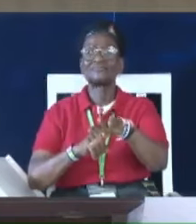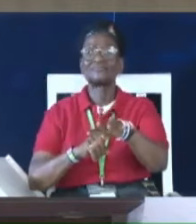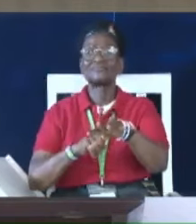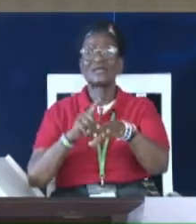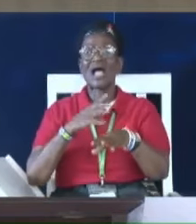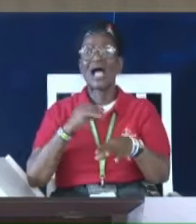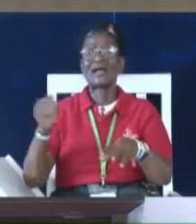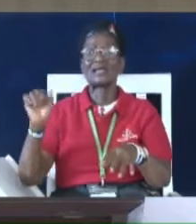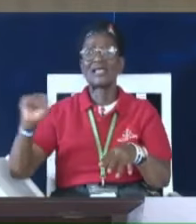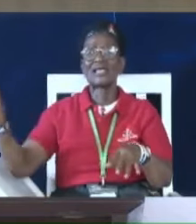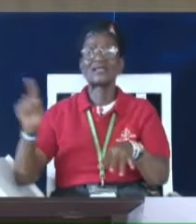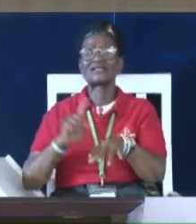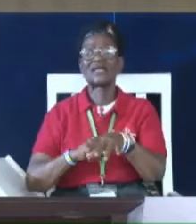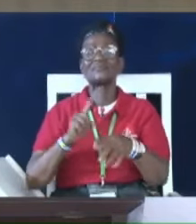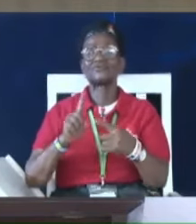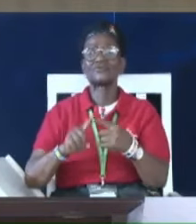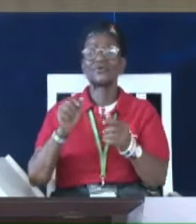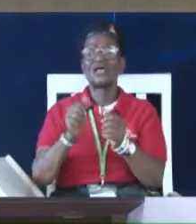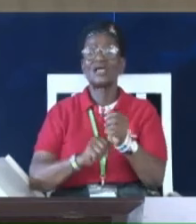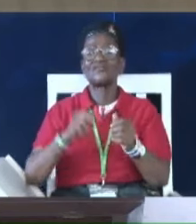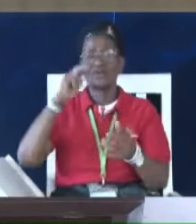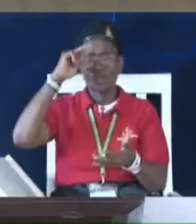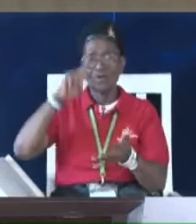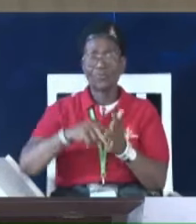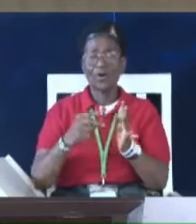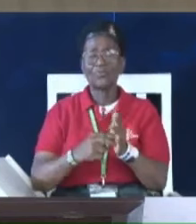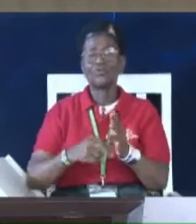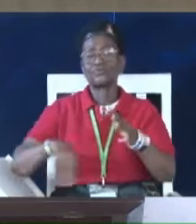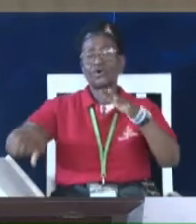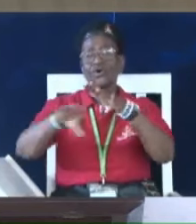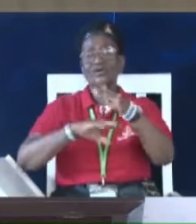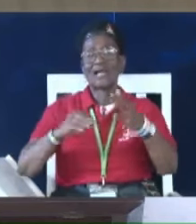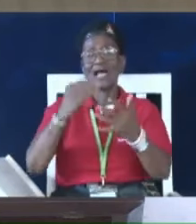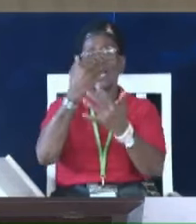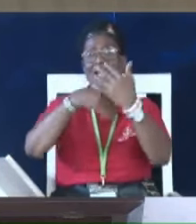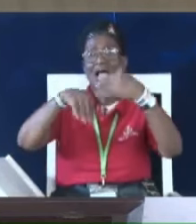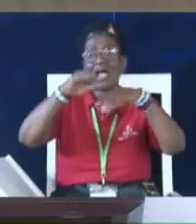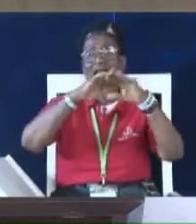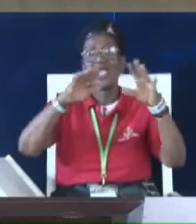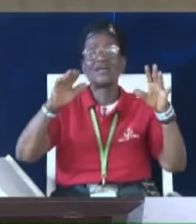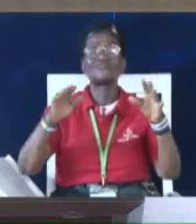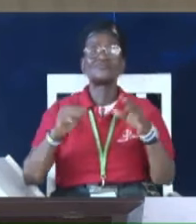and a time to every purpose under heaven.